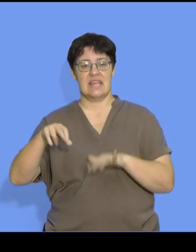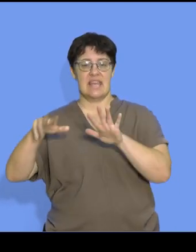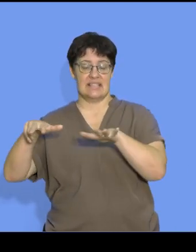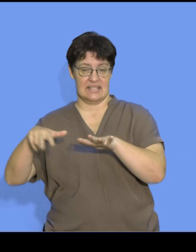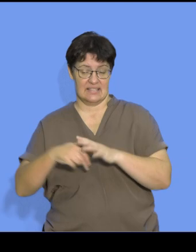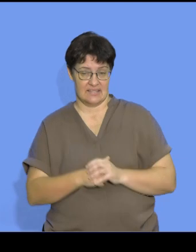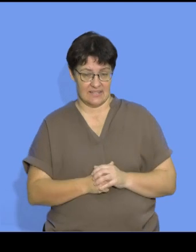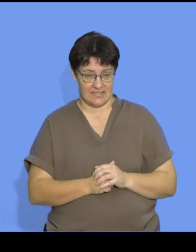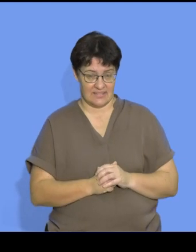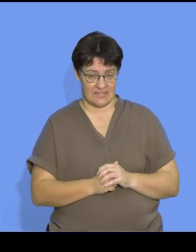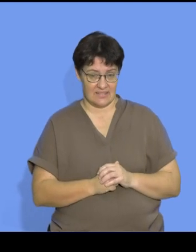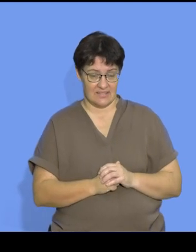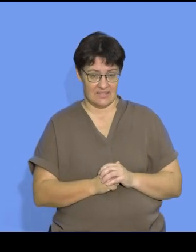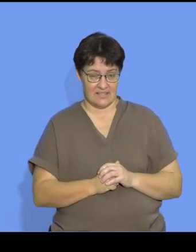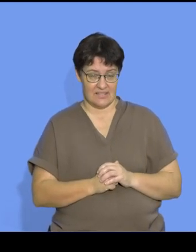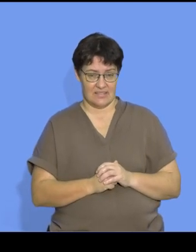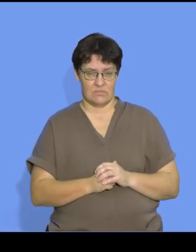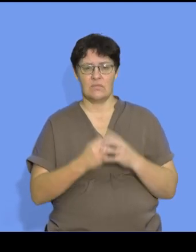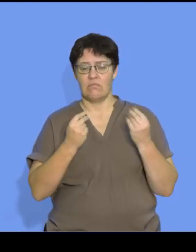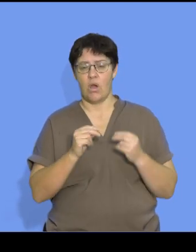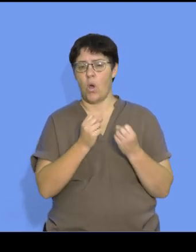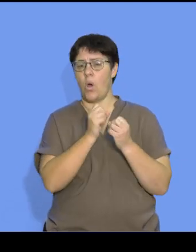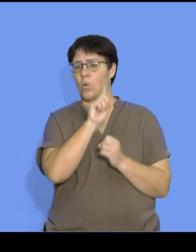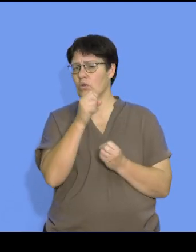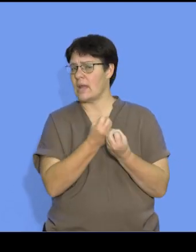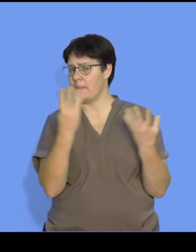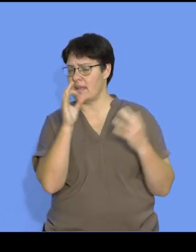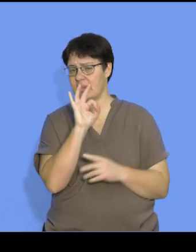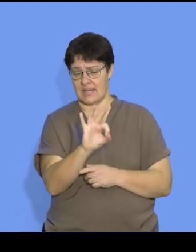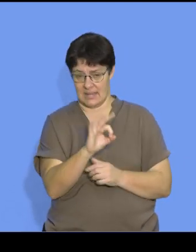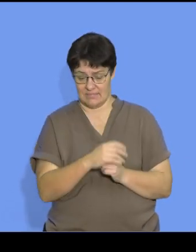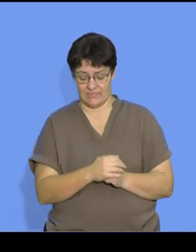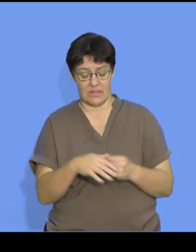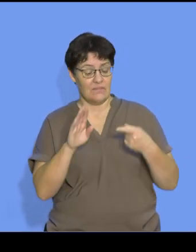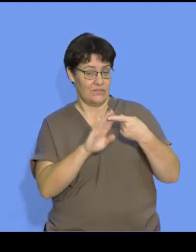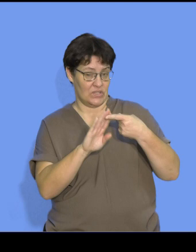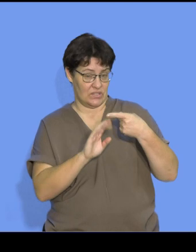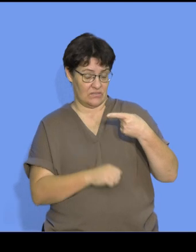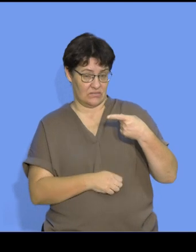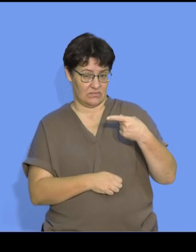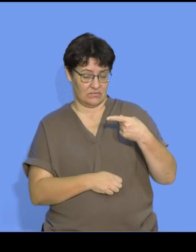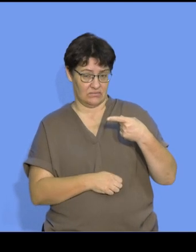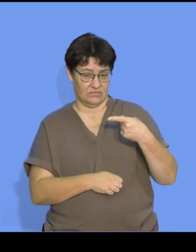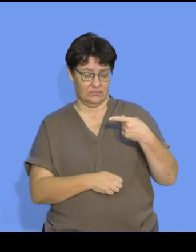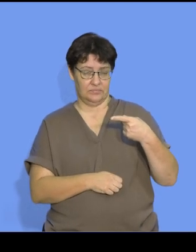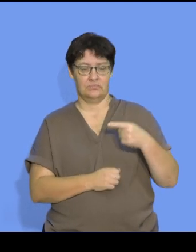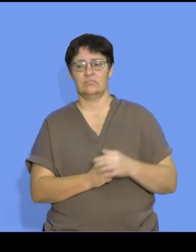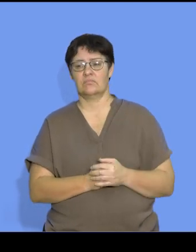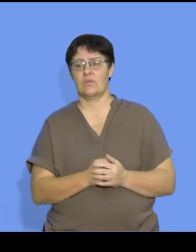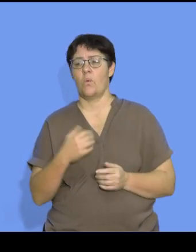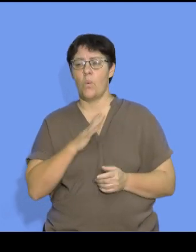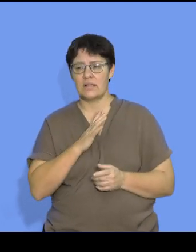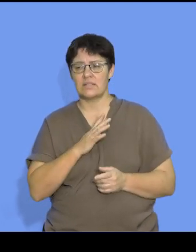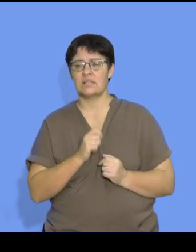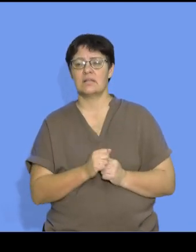18. We have 3 questions regarding this sequence. The first one is that we are going to determine